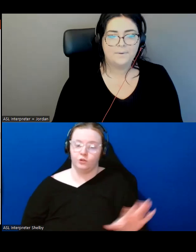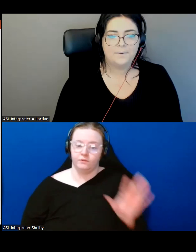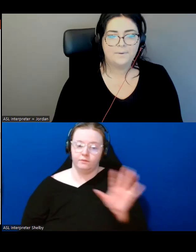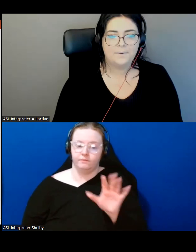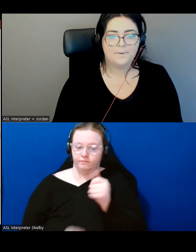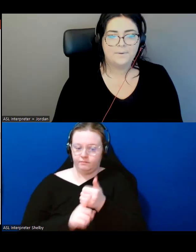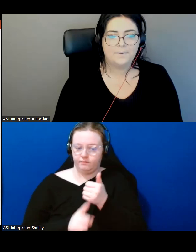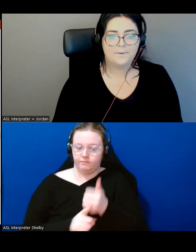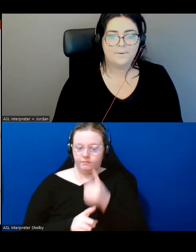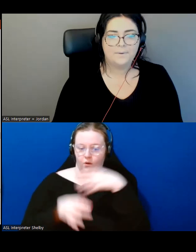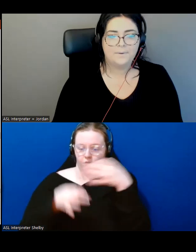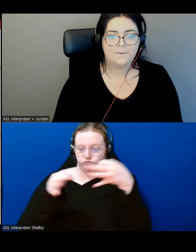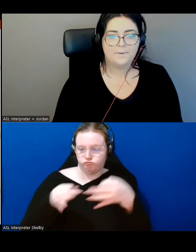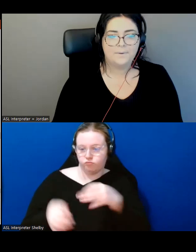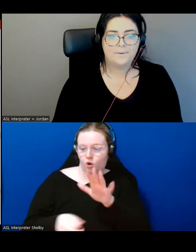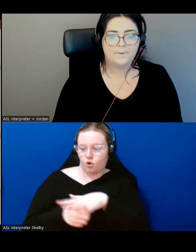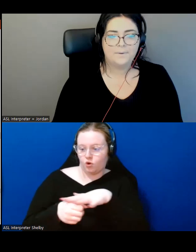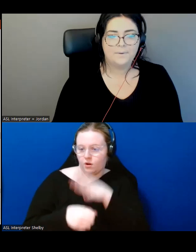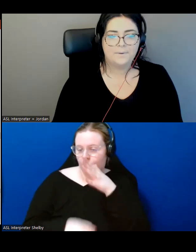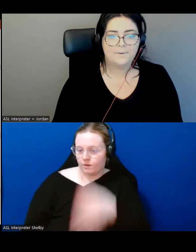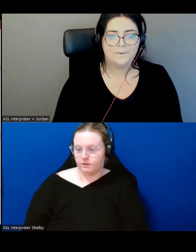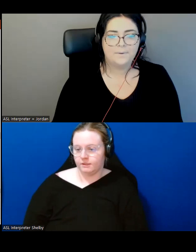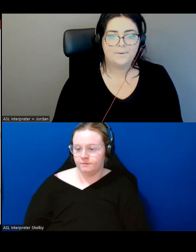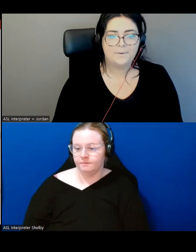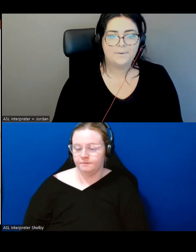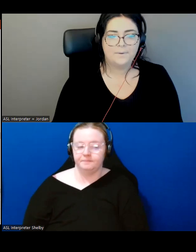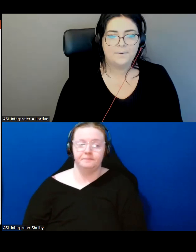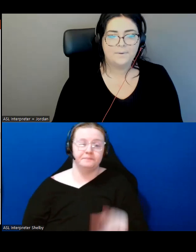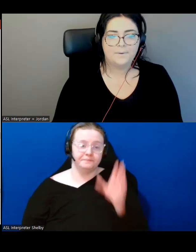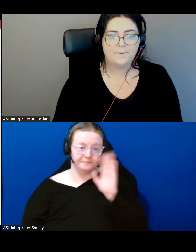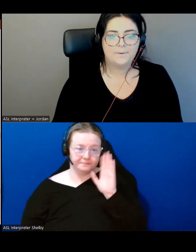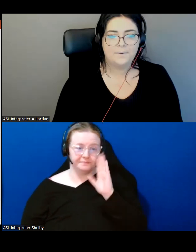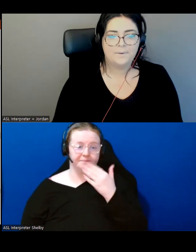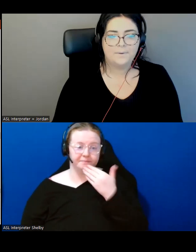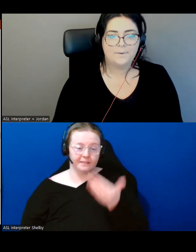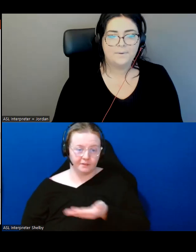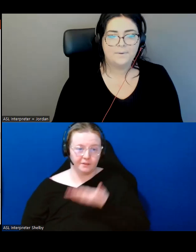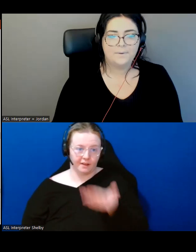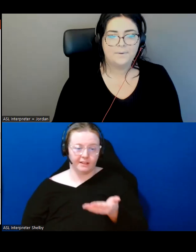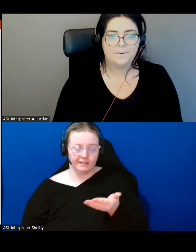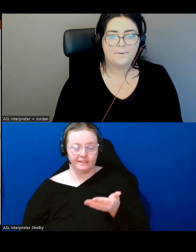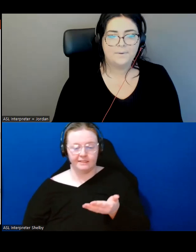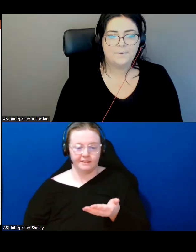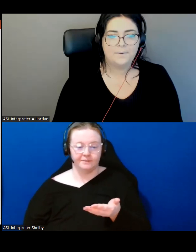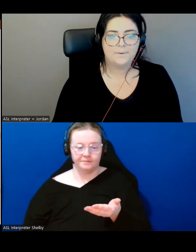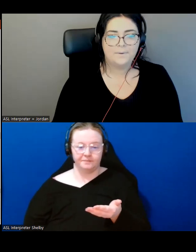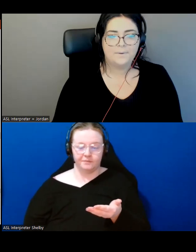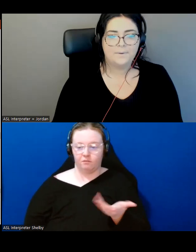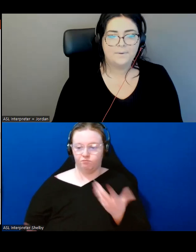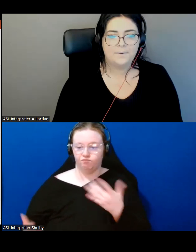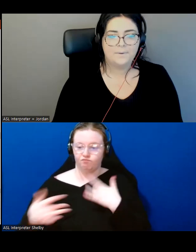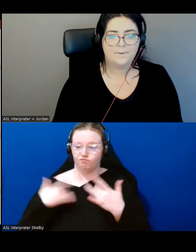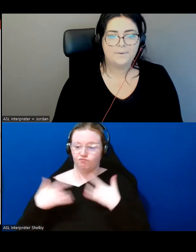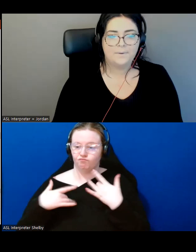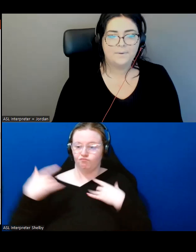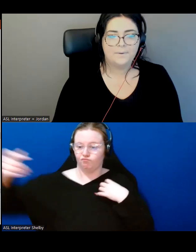highlight her coalition. Hi, thanks everybody for having us. We're certainly excited to have this forum